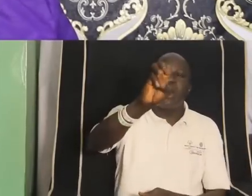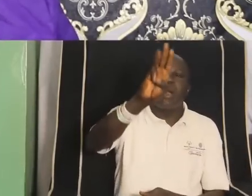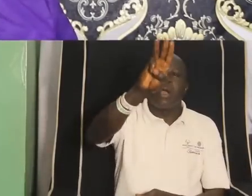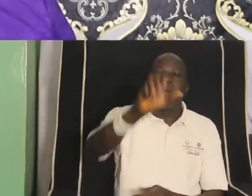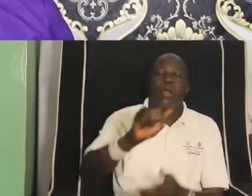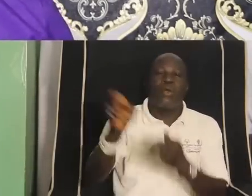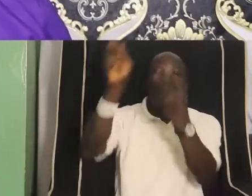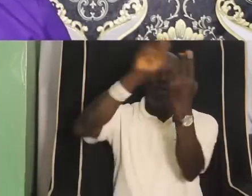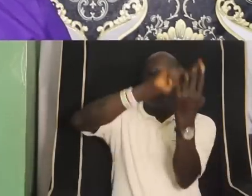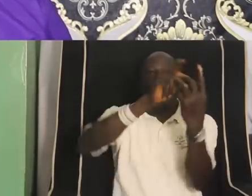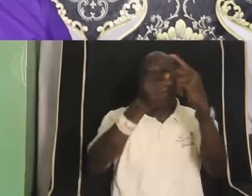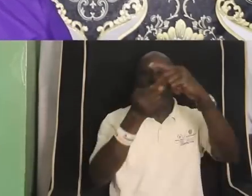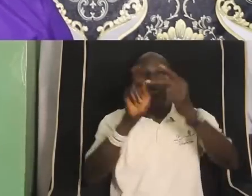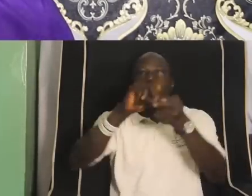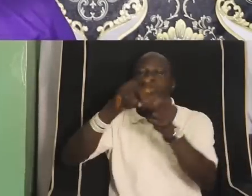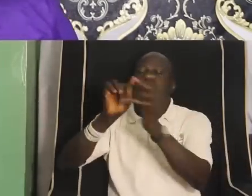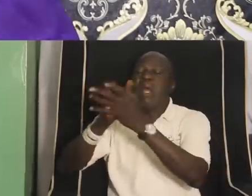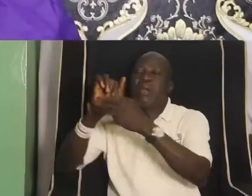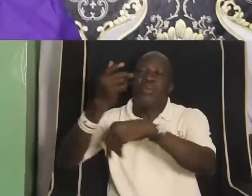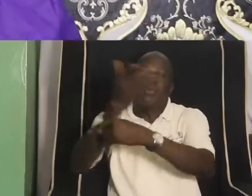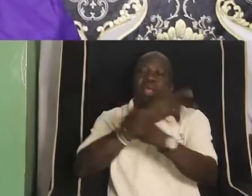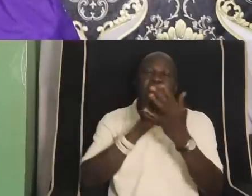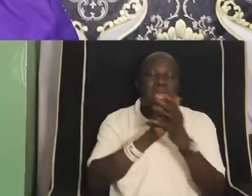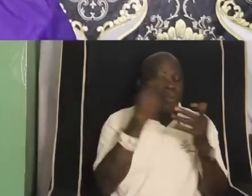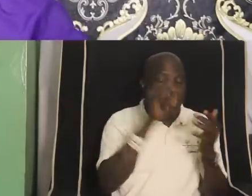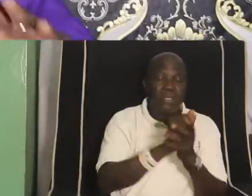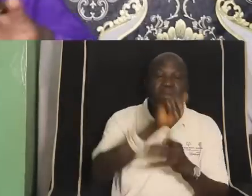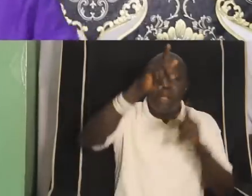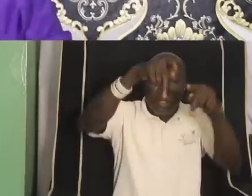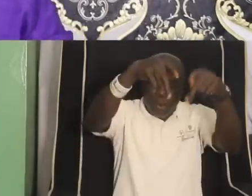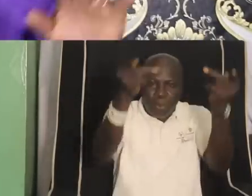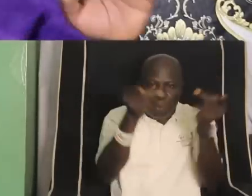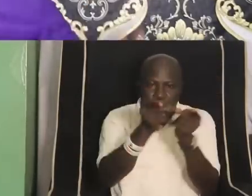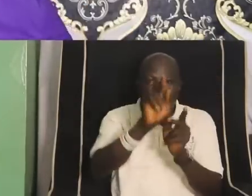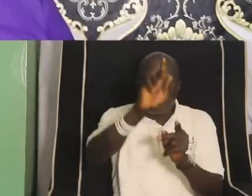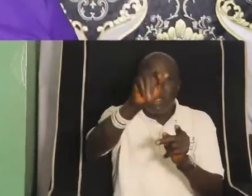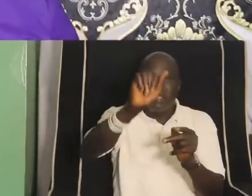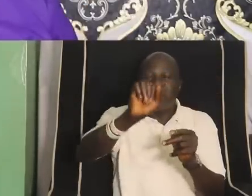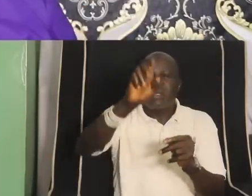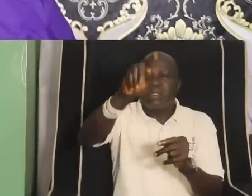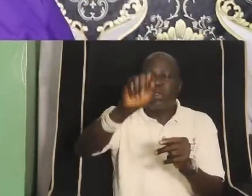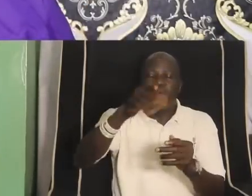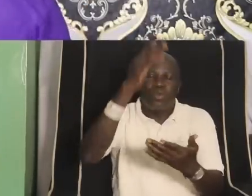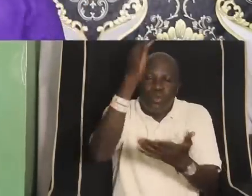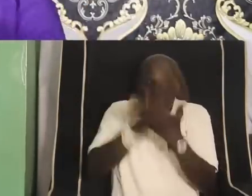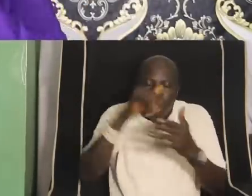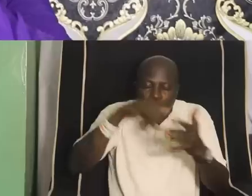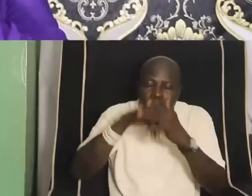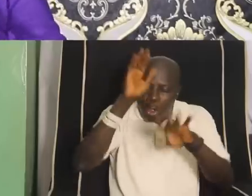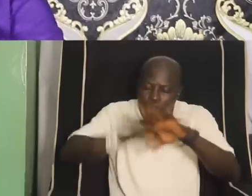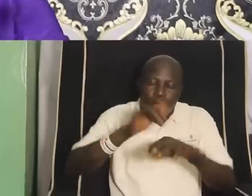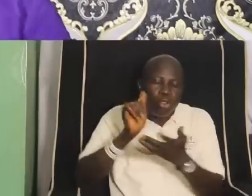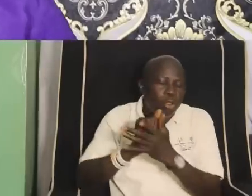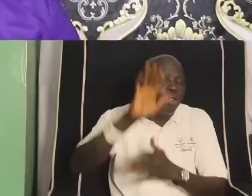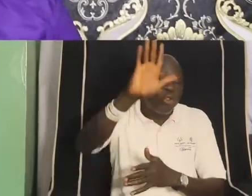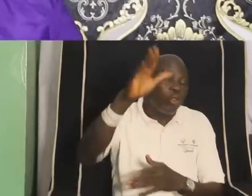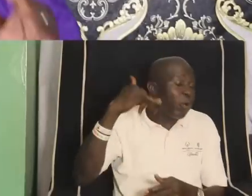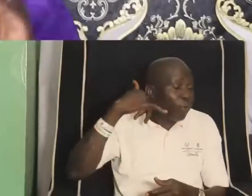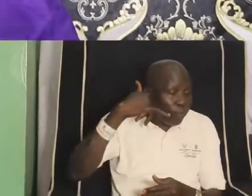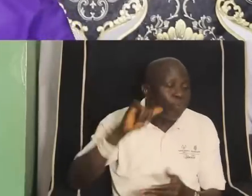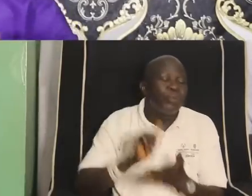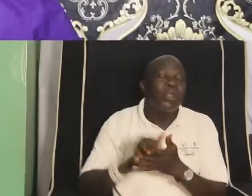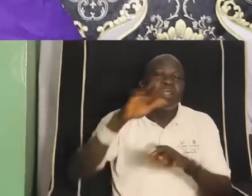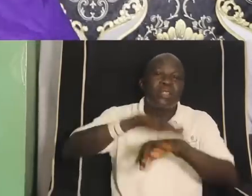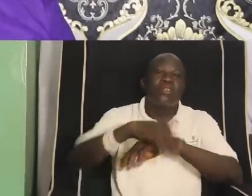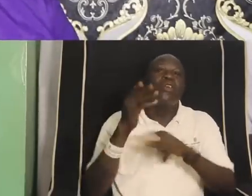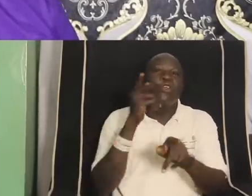oba media app sebi oba media app wa ri ni play store you see it on your download phone download your phone download it on your phone but the ago ma